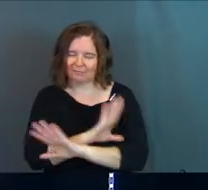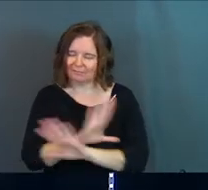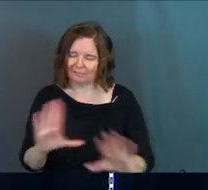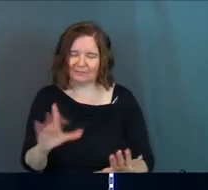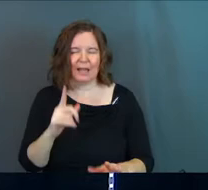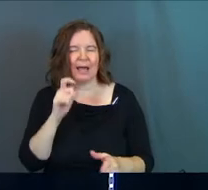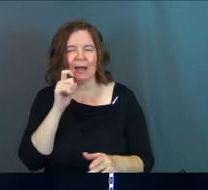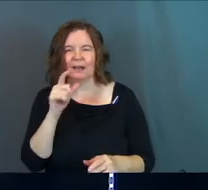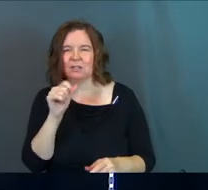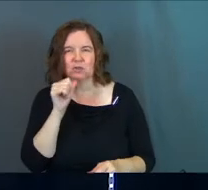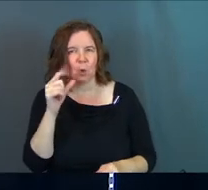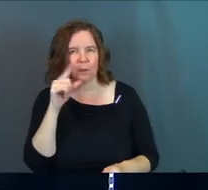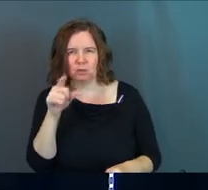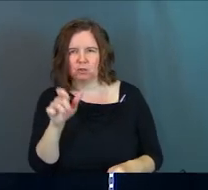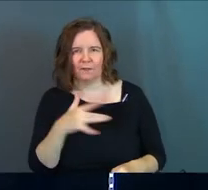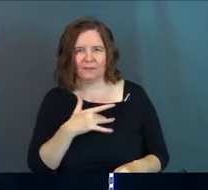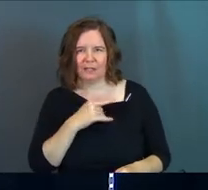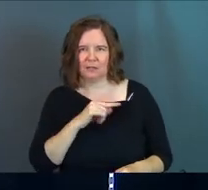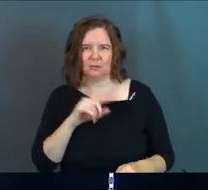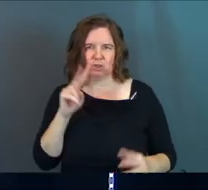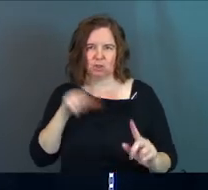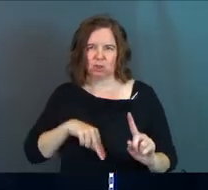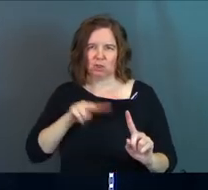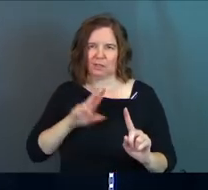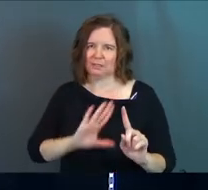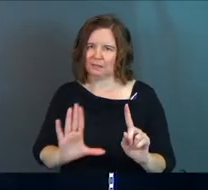don't believe you should feel judged by that.